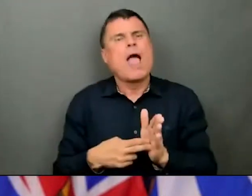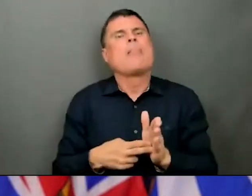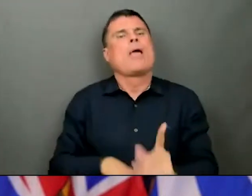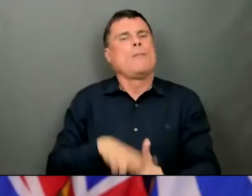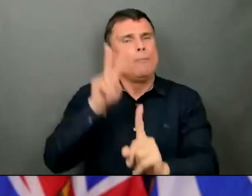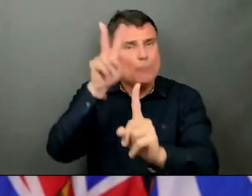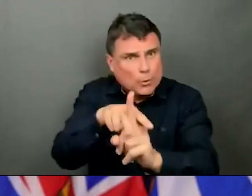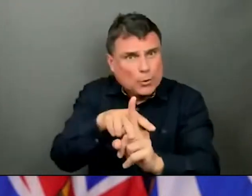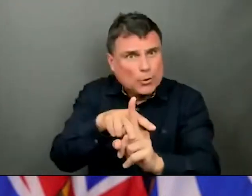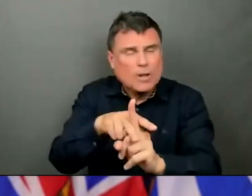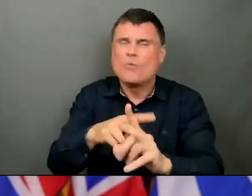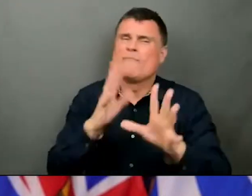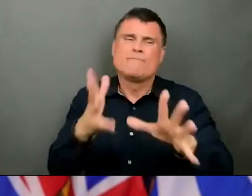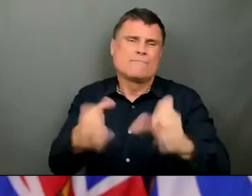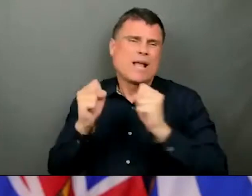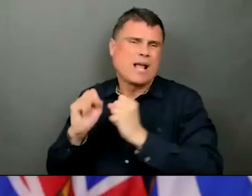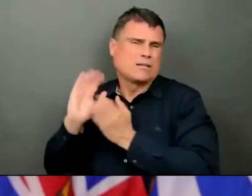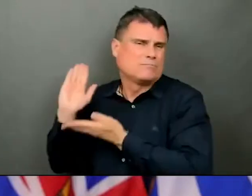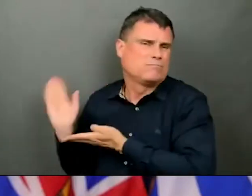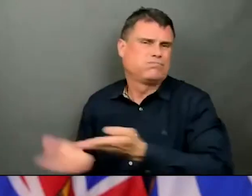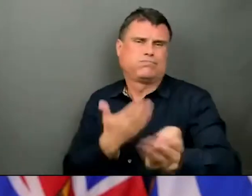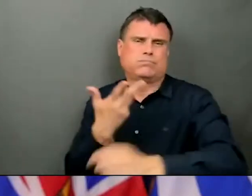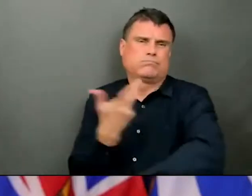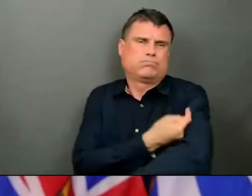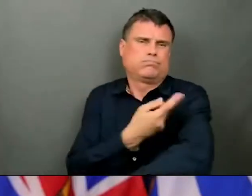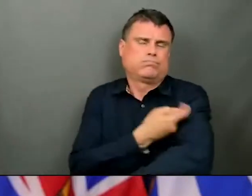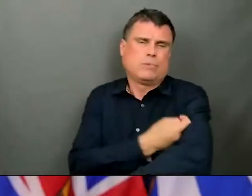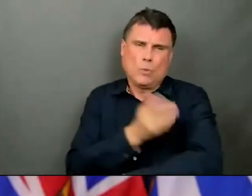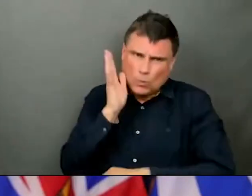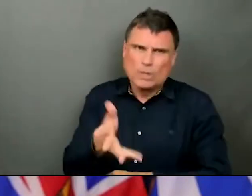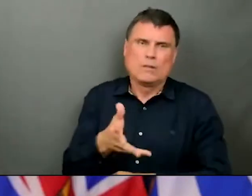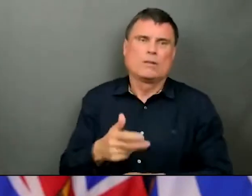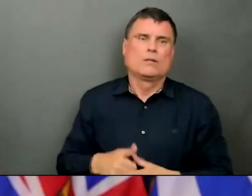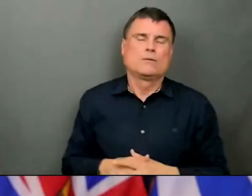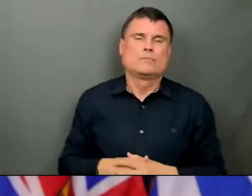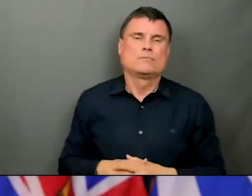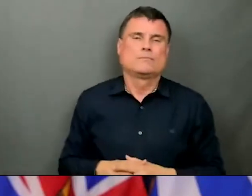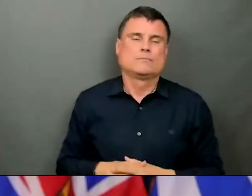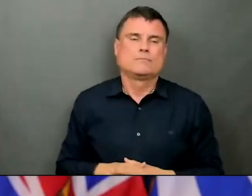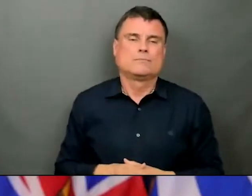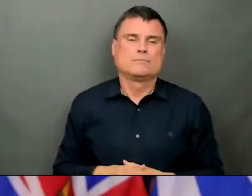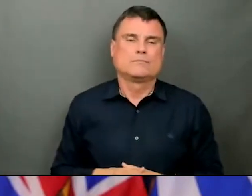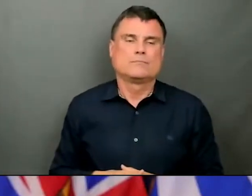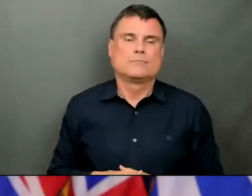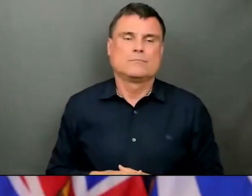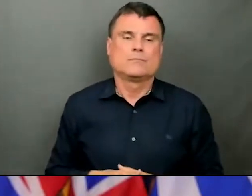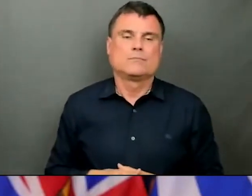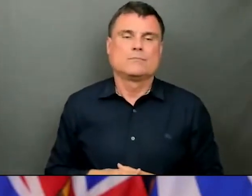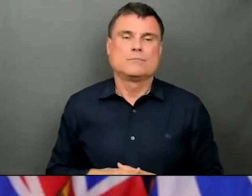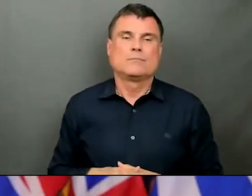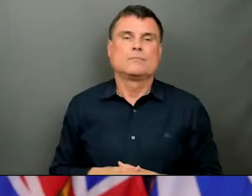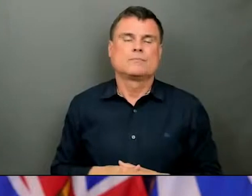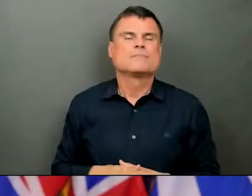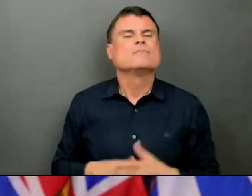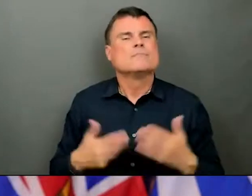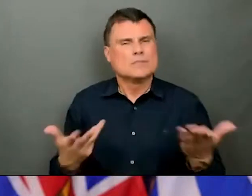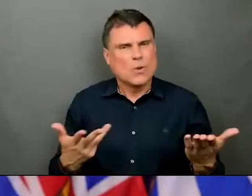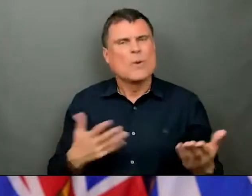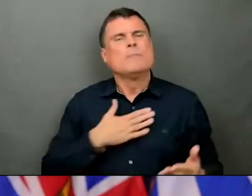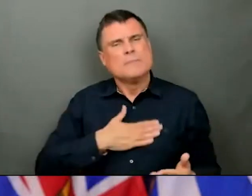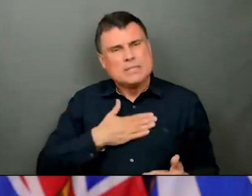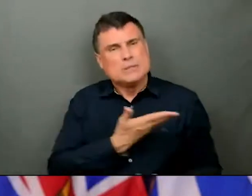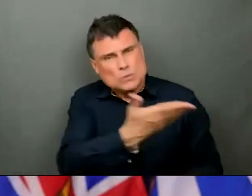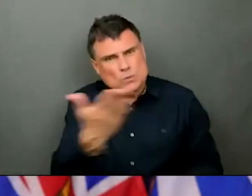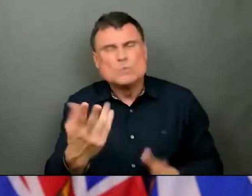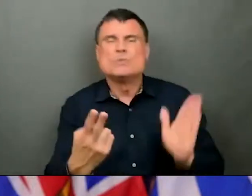hotspots community in Surrey, you can register and then you're eligible to book right away. So this is the time to register. And I want to thank